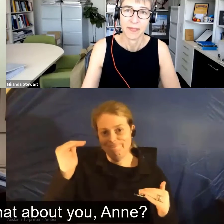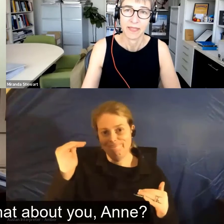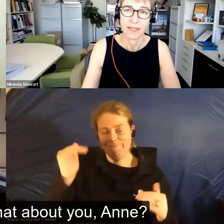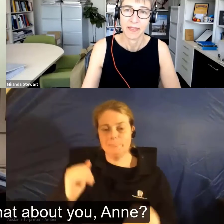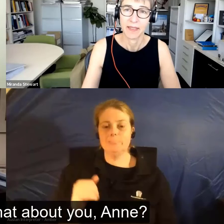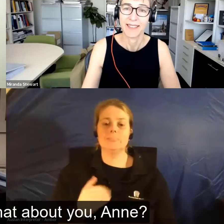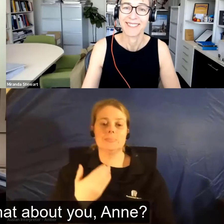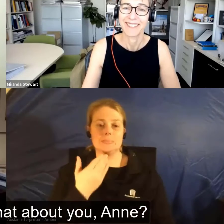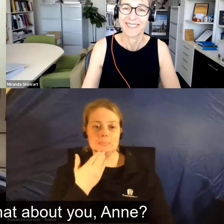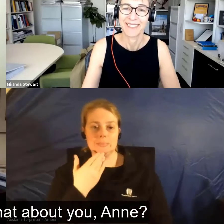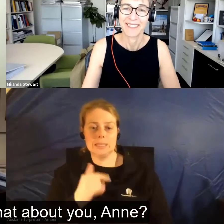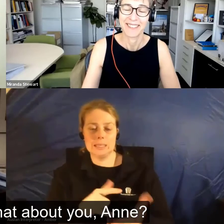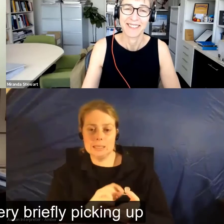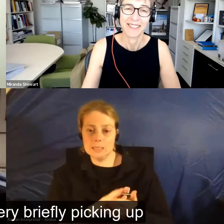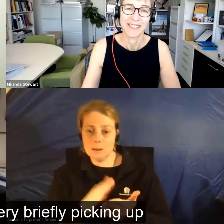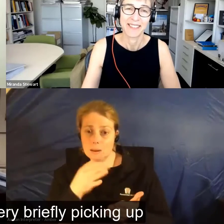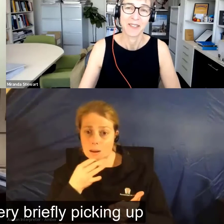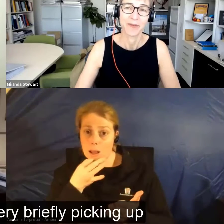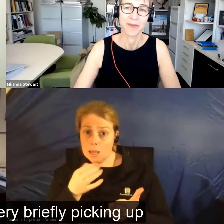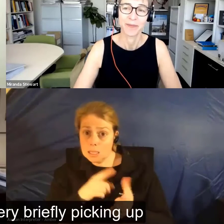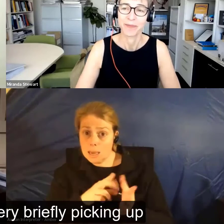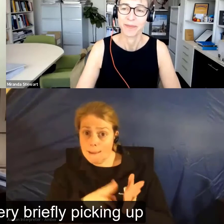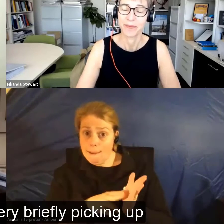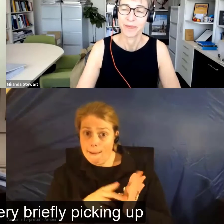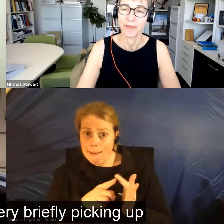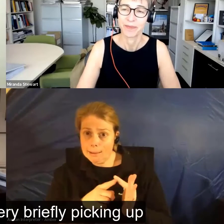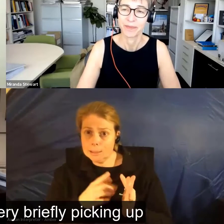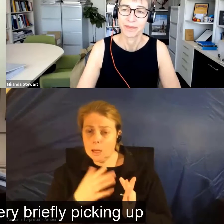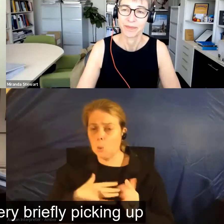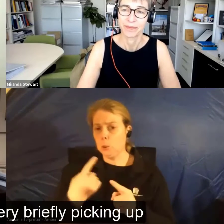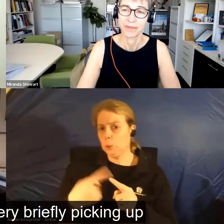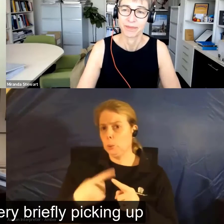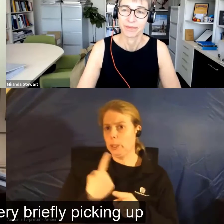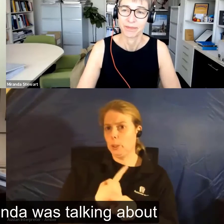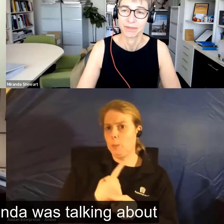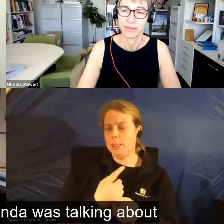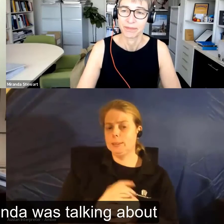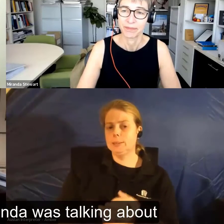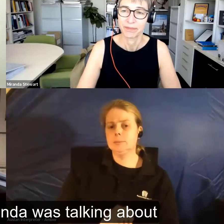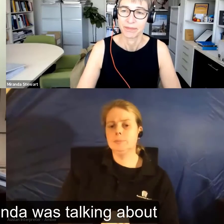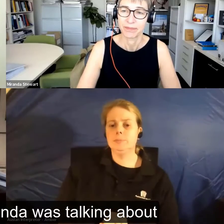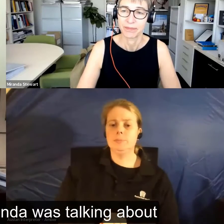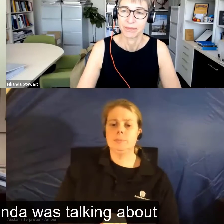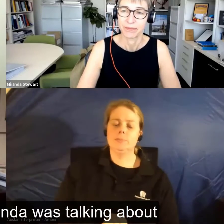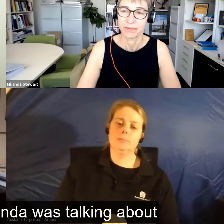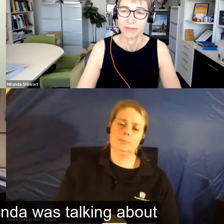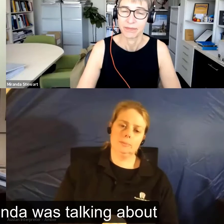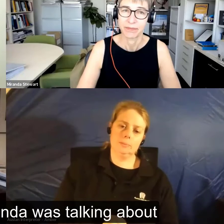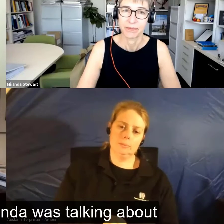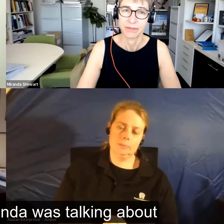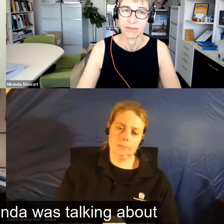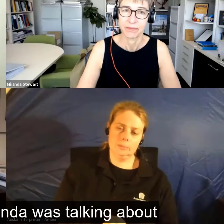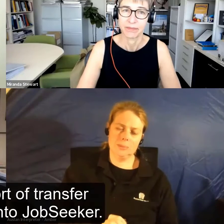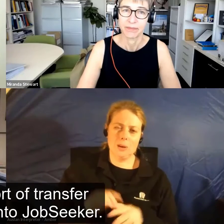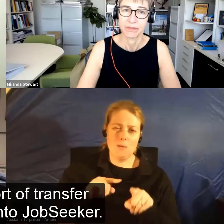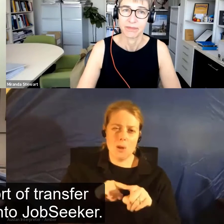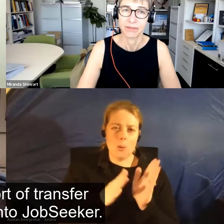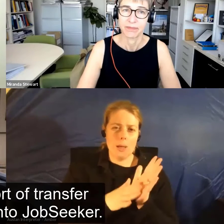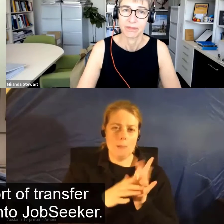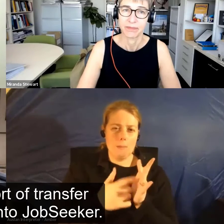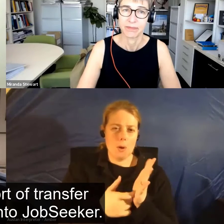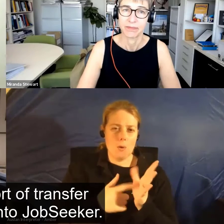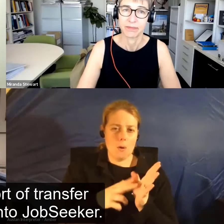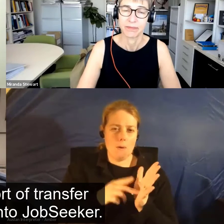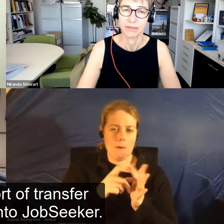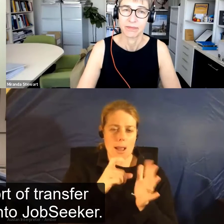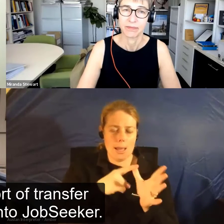Thanks, Sarah. What about you, Anne? Look, I'll just comment very briefly, picking up on some things Miranda was talking about with